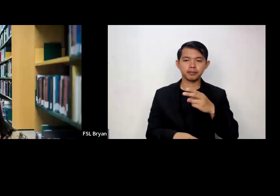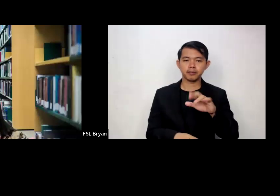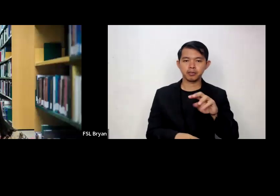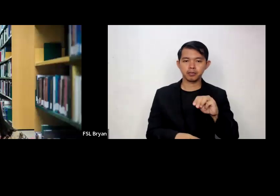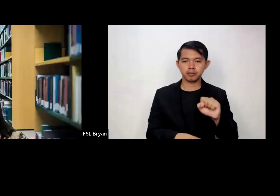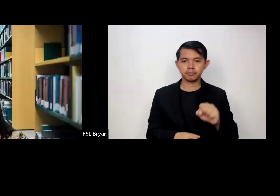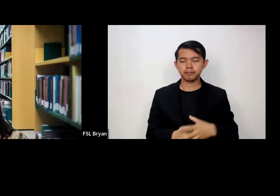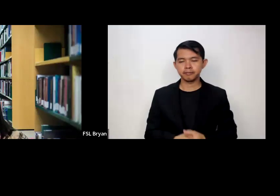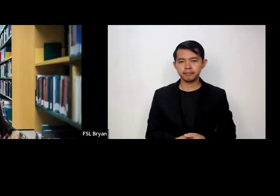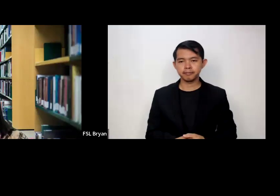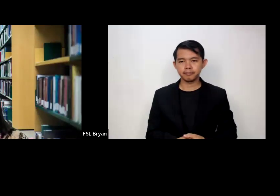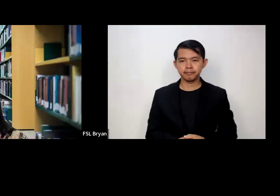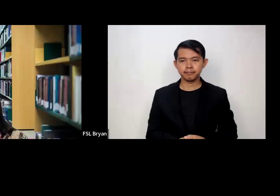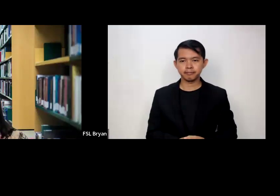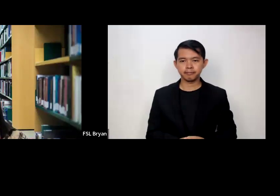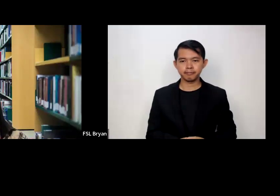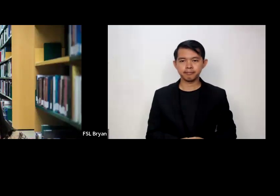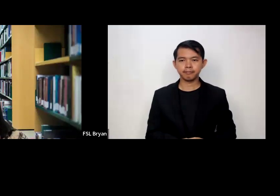Yeah.